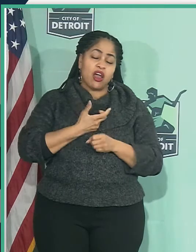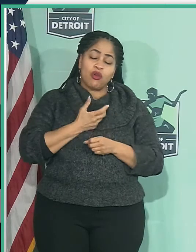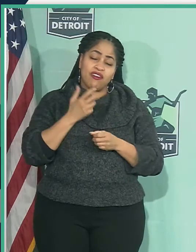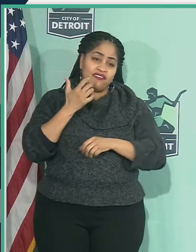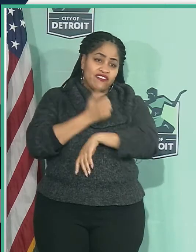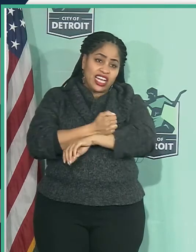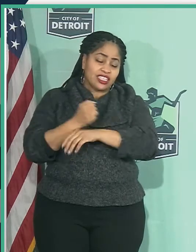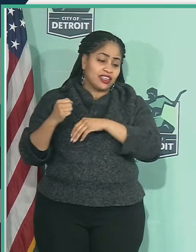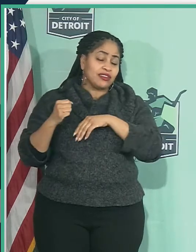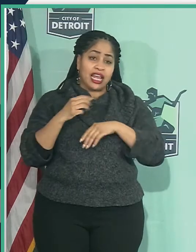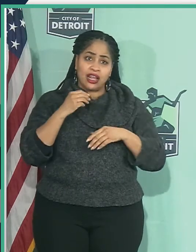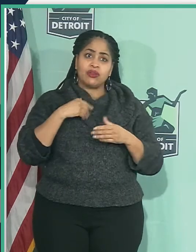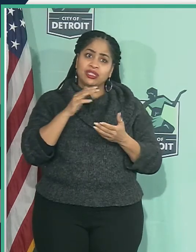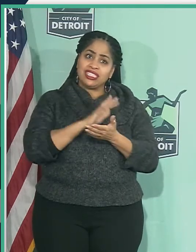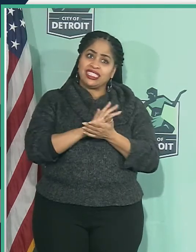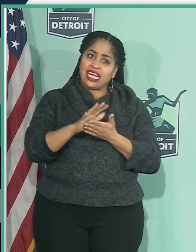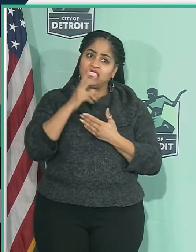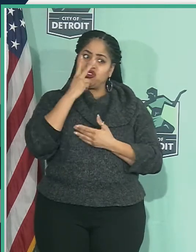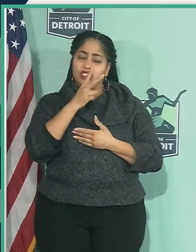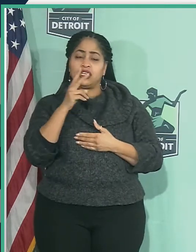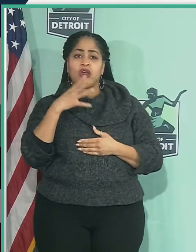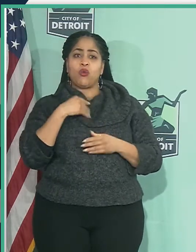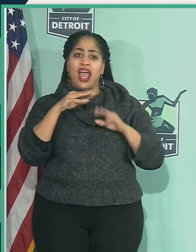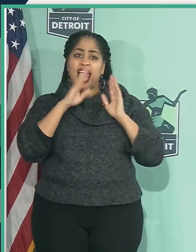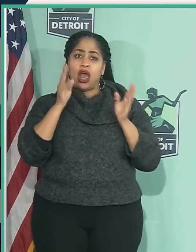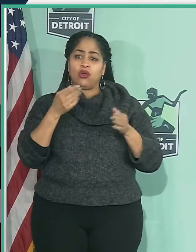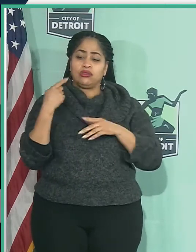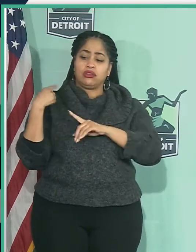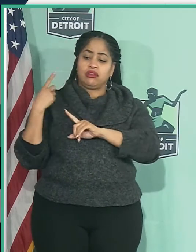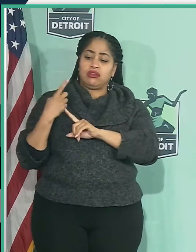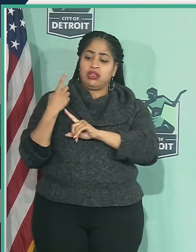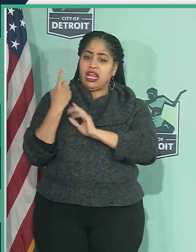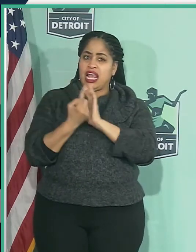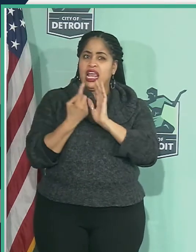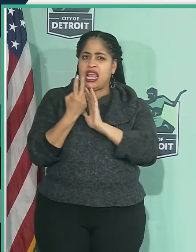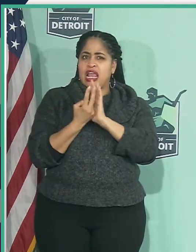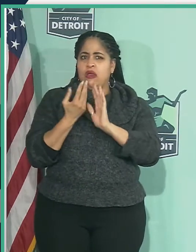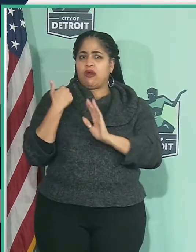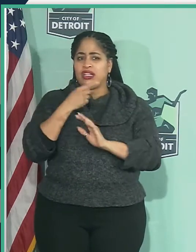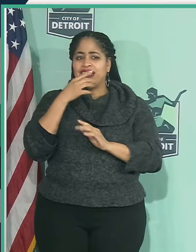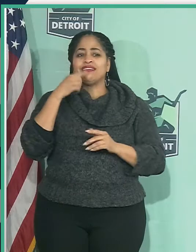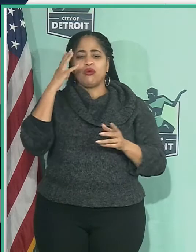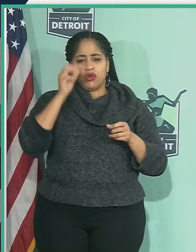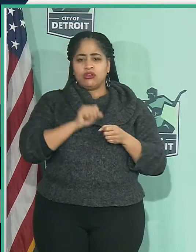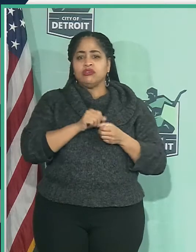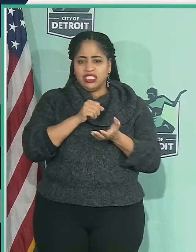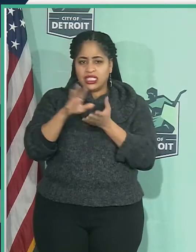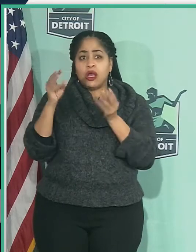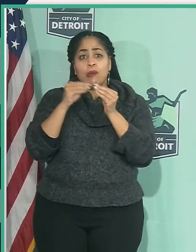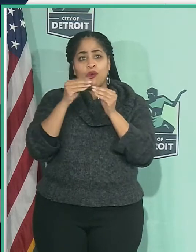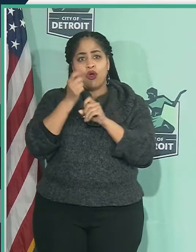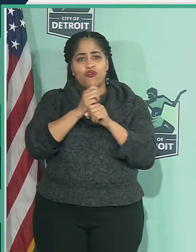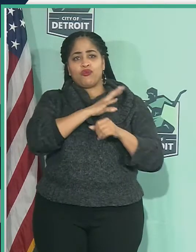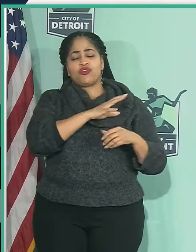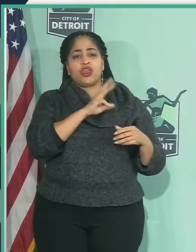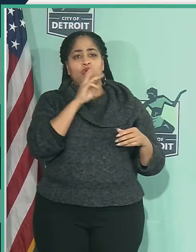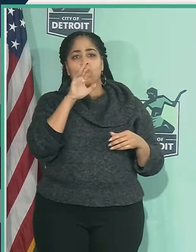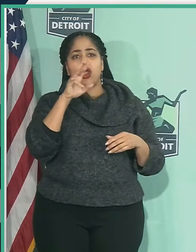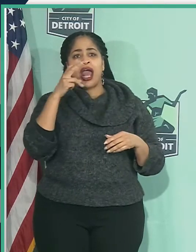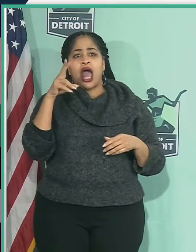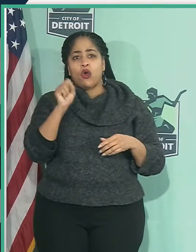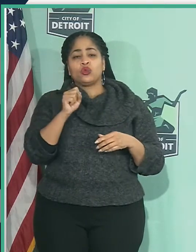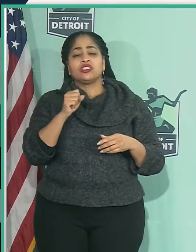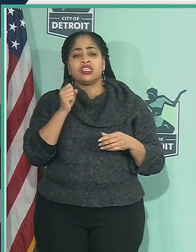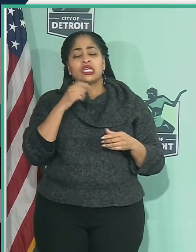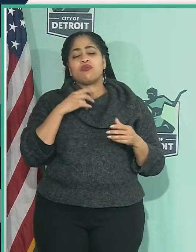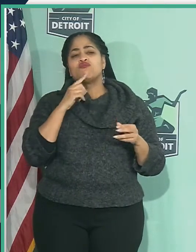that the White House in the last couple hours has indicated they're going to be releasing a lot more out of the warehouses. So I am really hopeful that